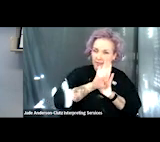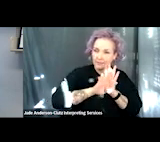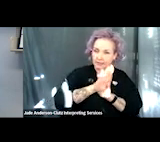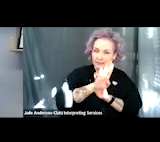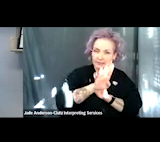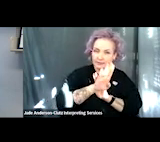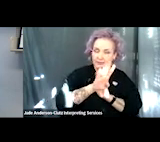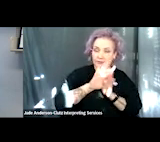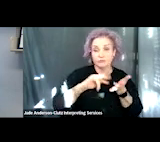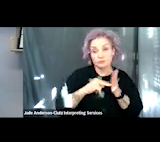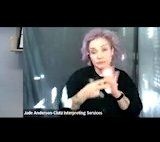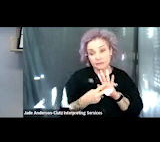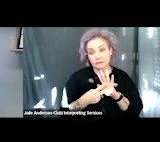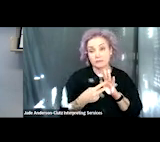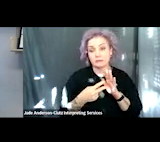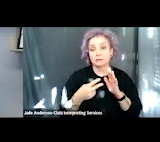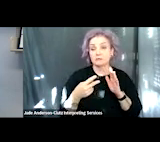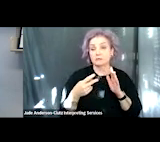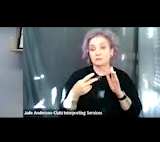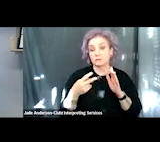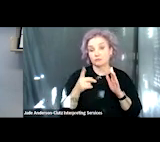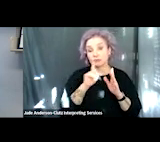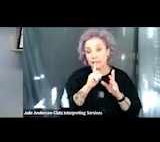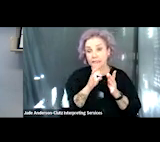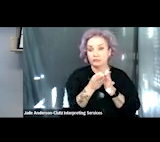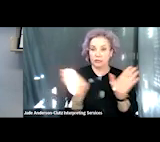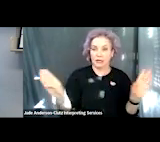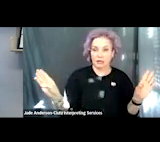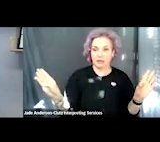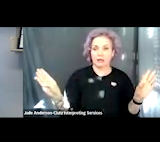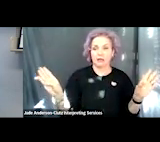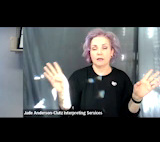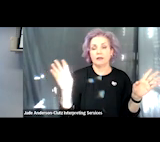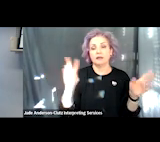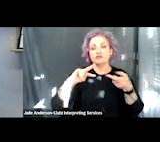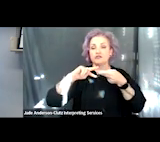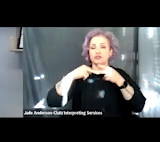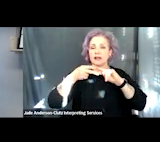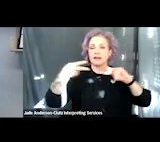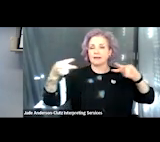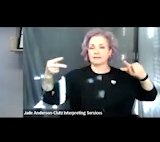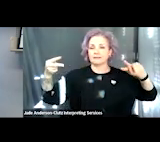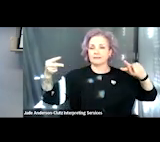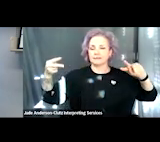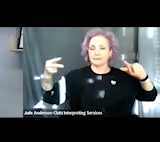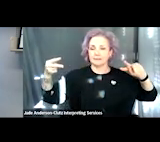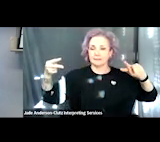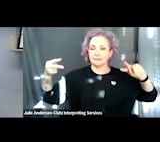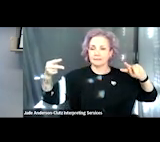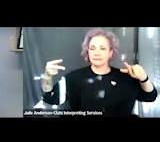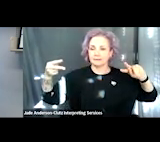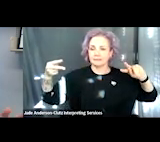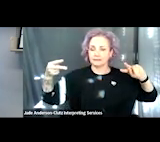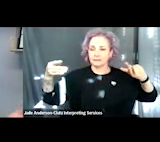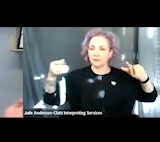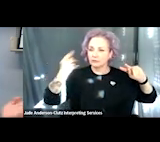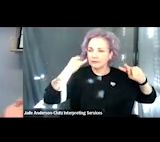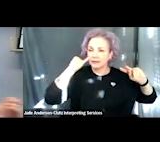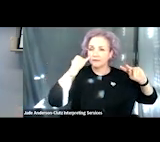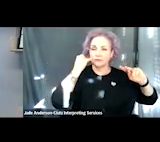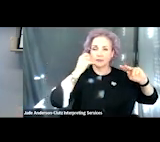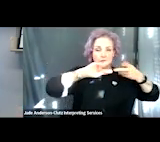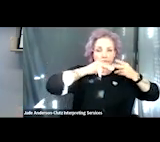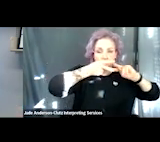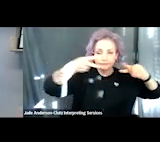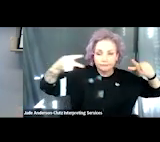could think of genetic factors, as Dr. Nicholson just mentioned. And we know that there are, mutations in certain genes. These are just